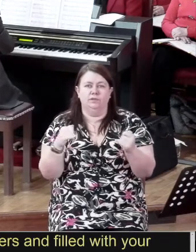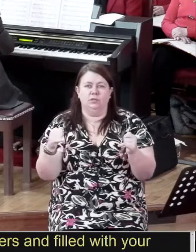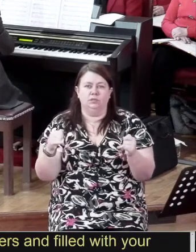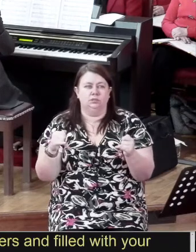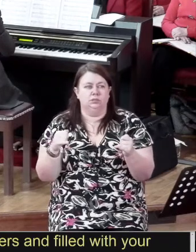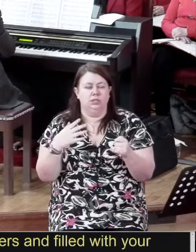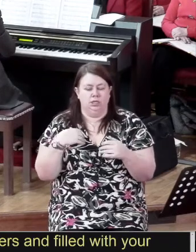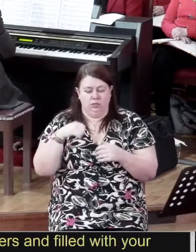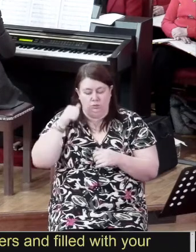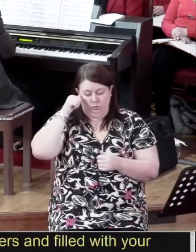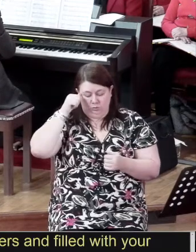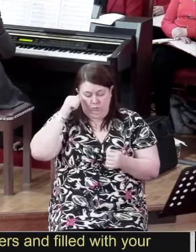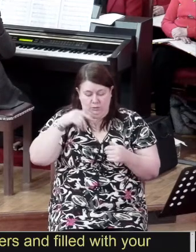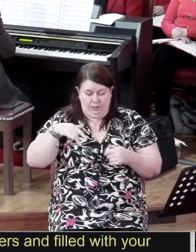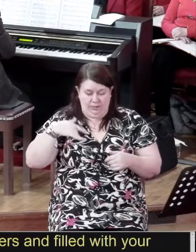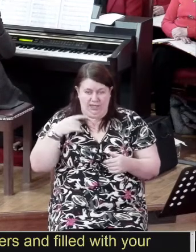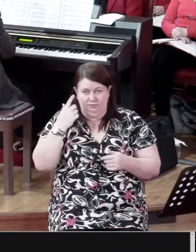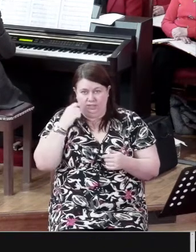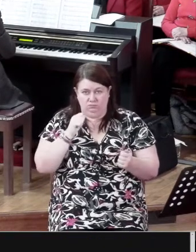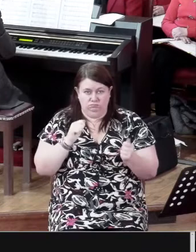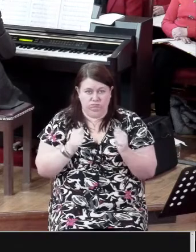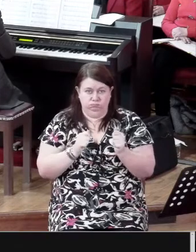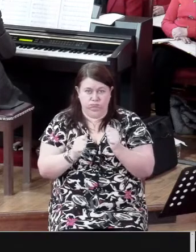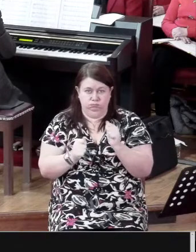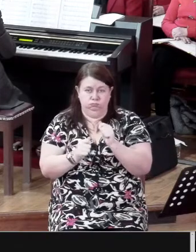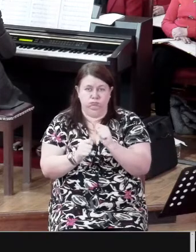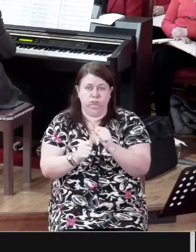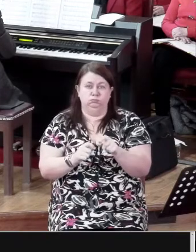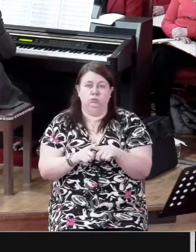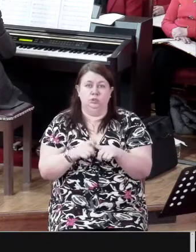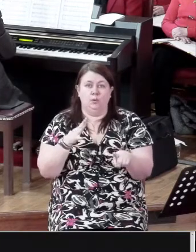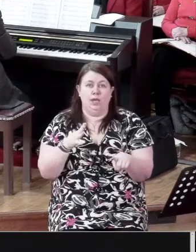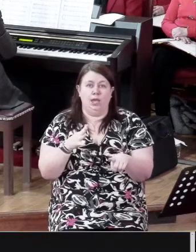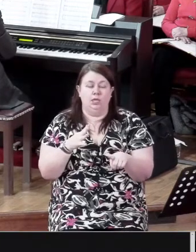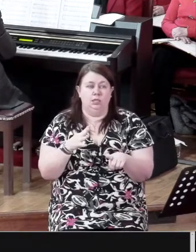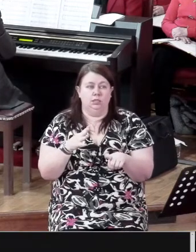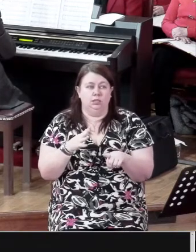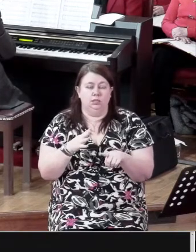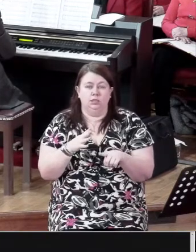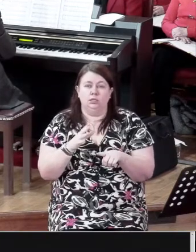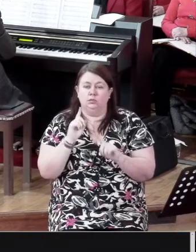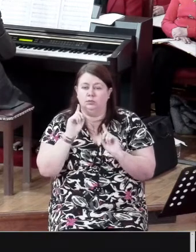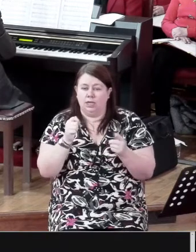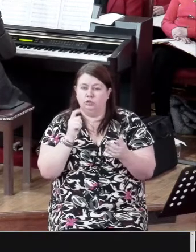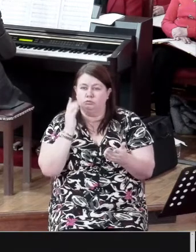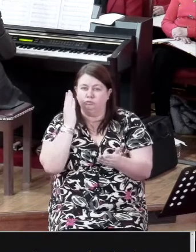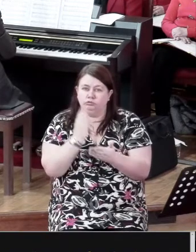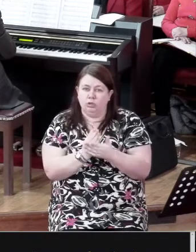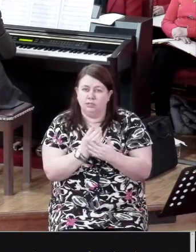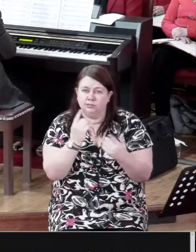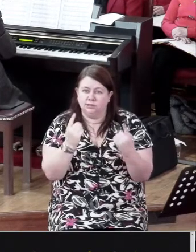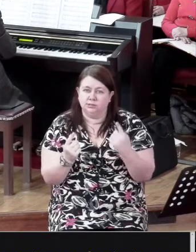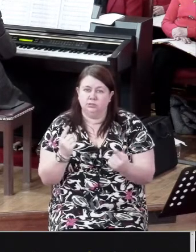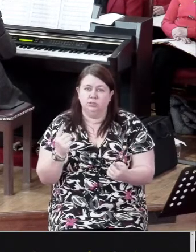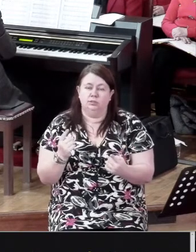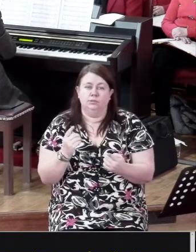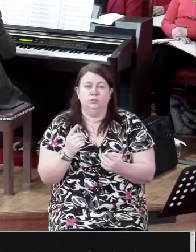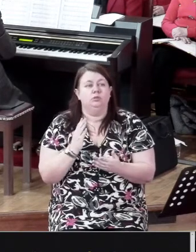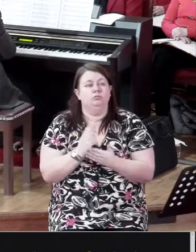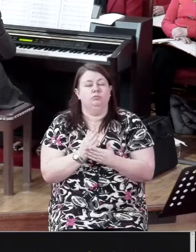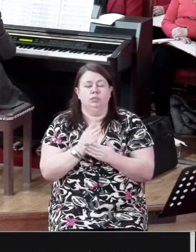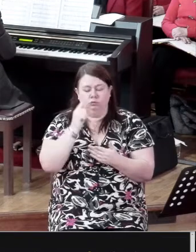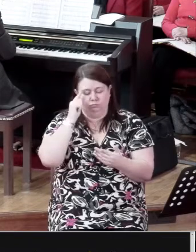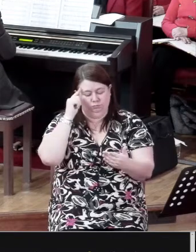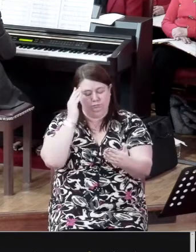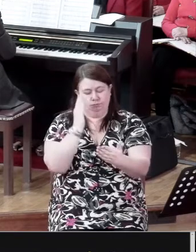twist and turn of life, we discover that nothing and no one can be trusted completely other than